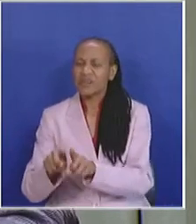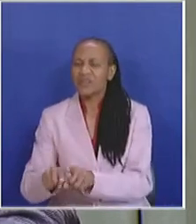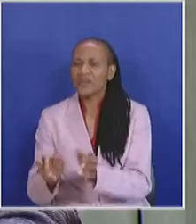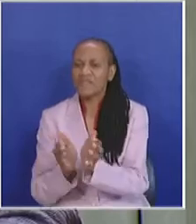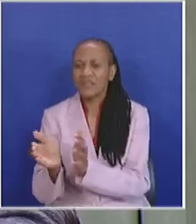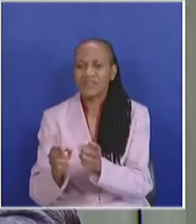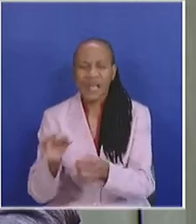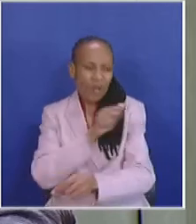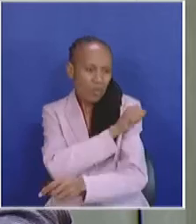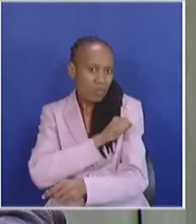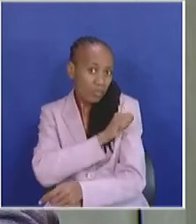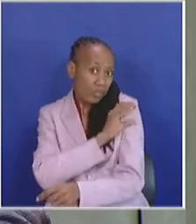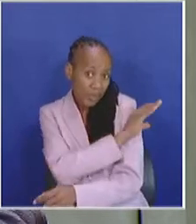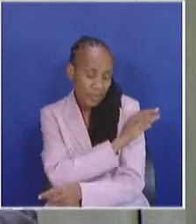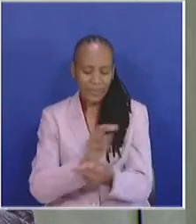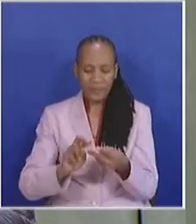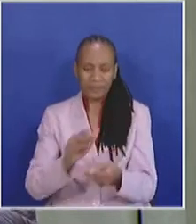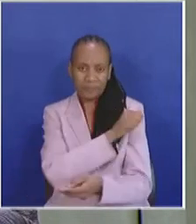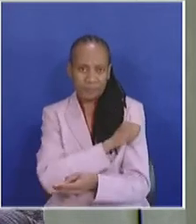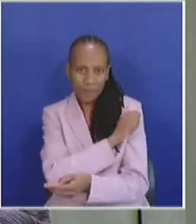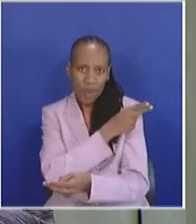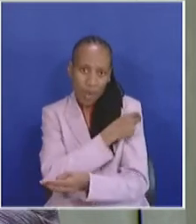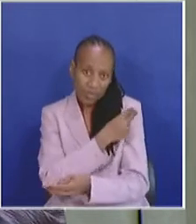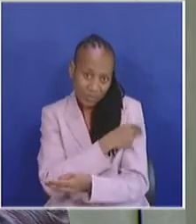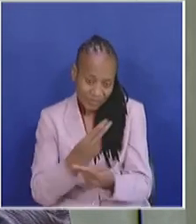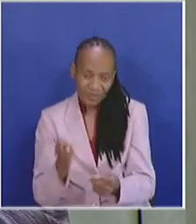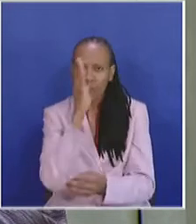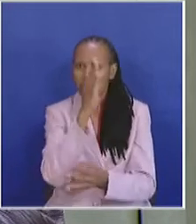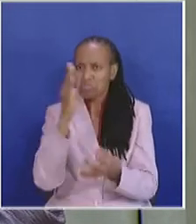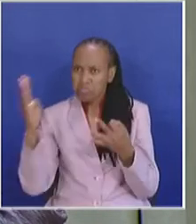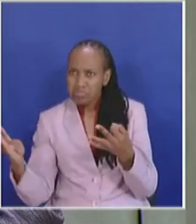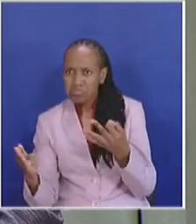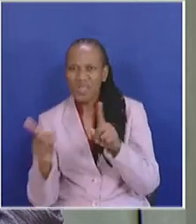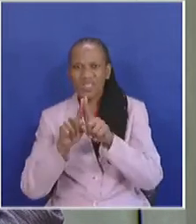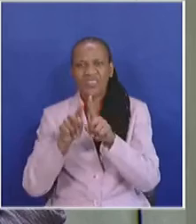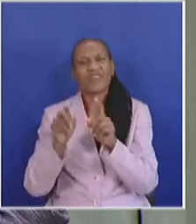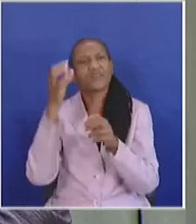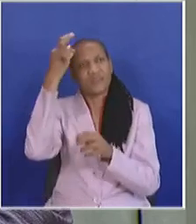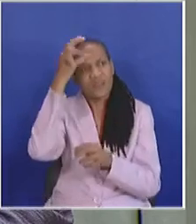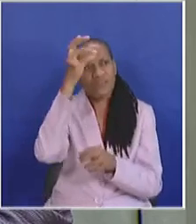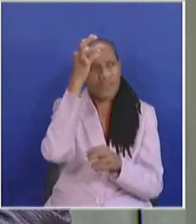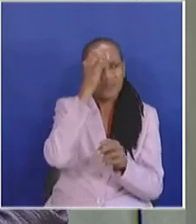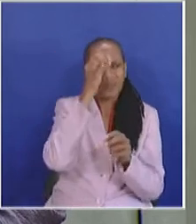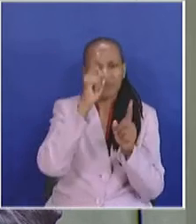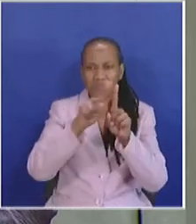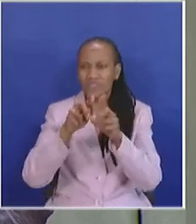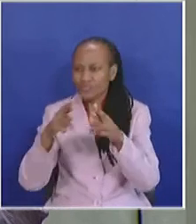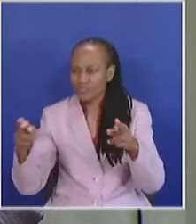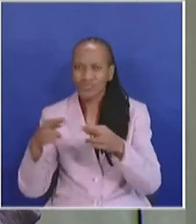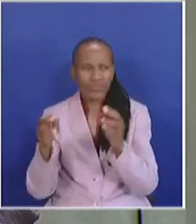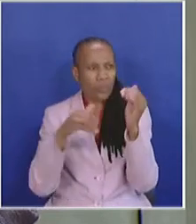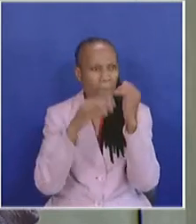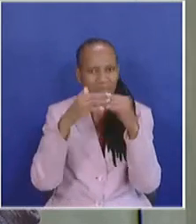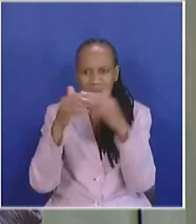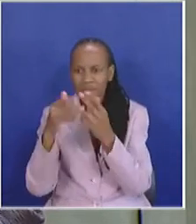as clinics, hospitals, libraries, and other government facilities. Those members who were